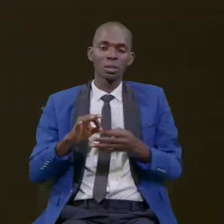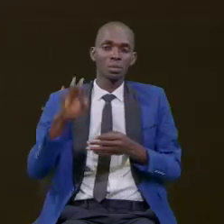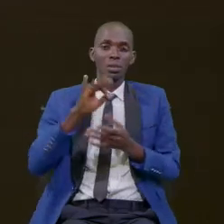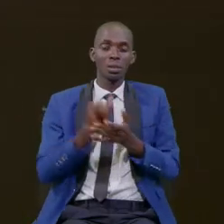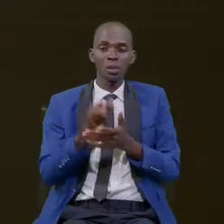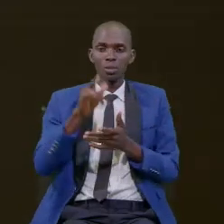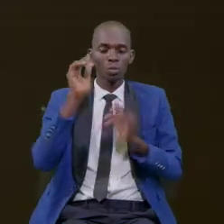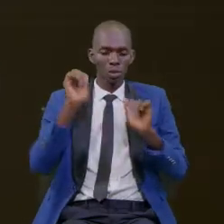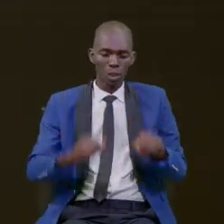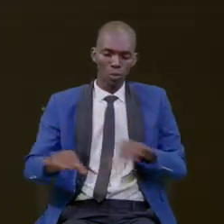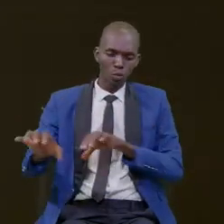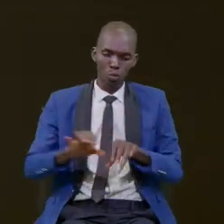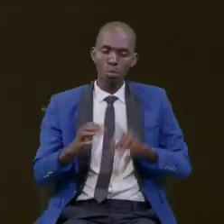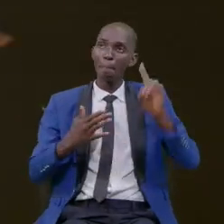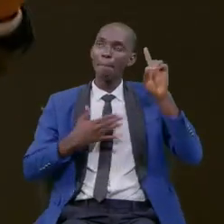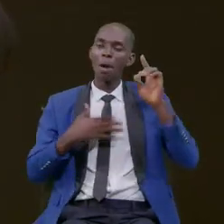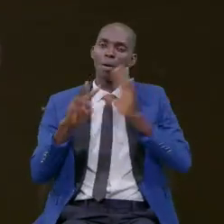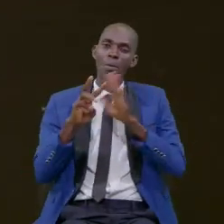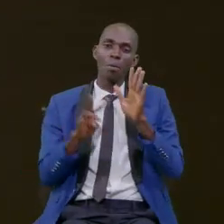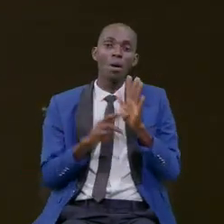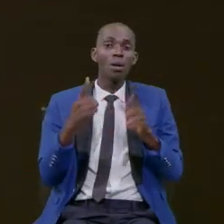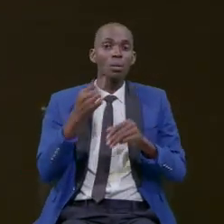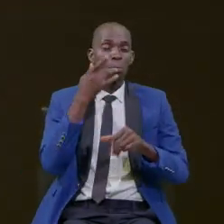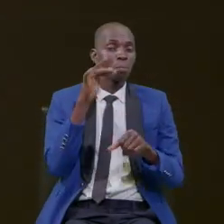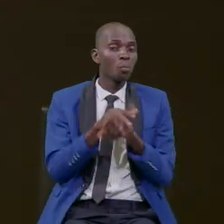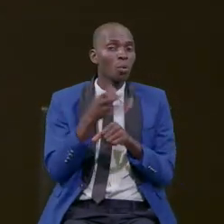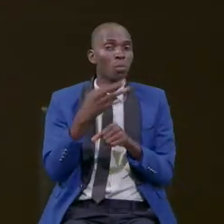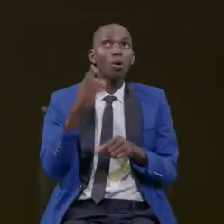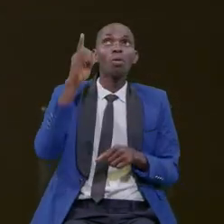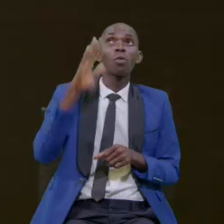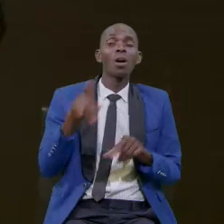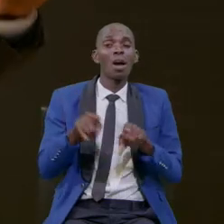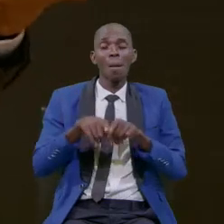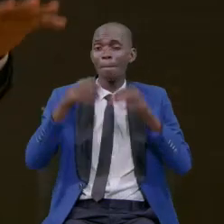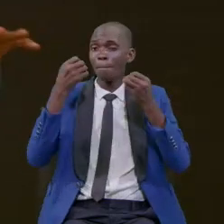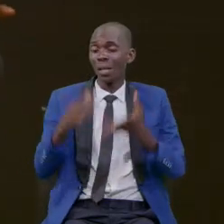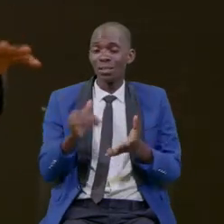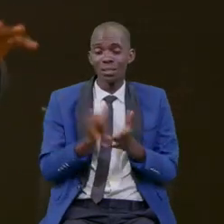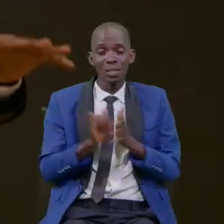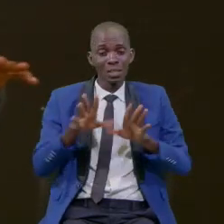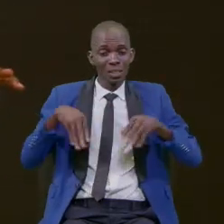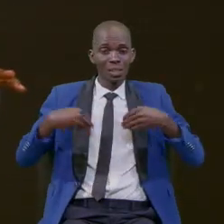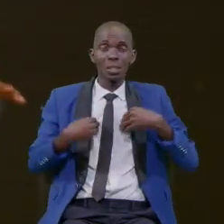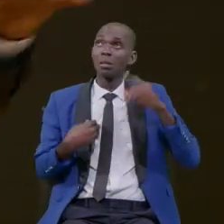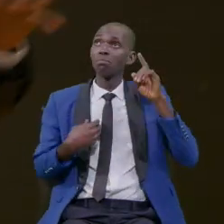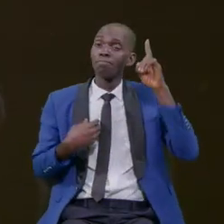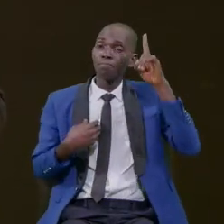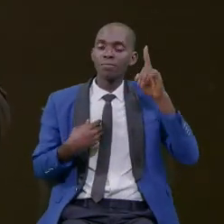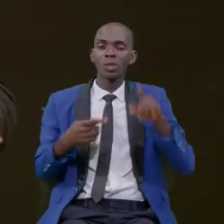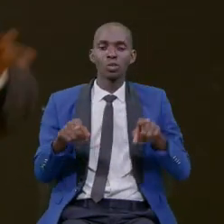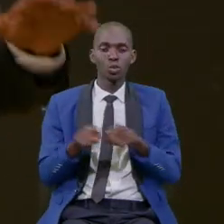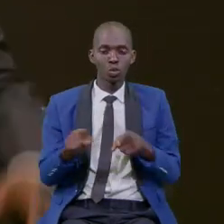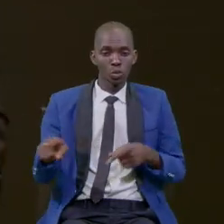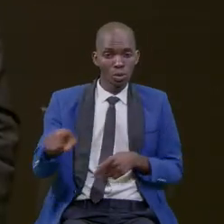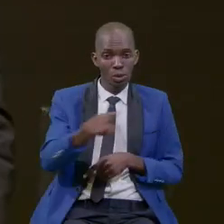will. Promise. The promise of God, as many as received him, to them he gave power, he gave